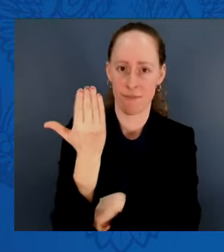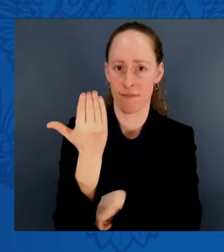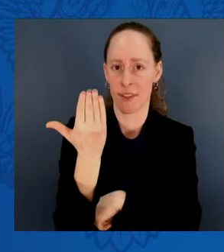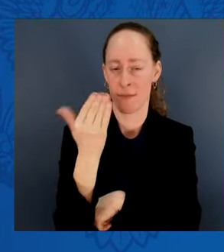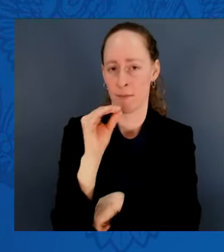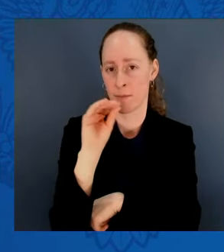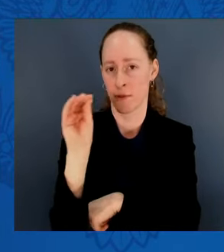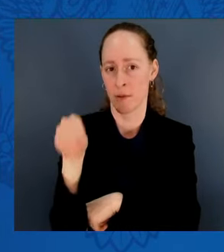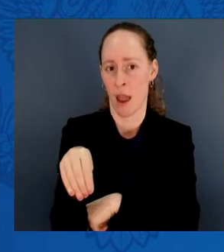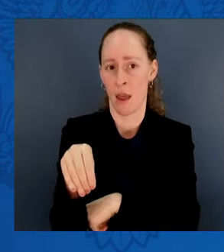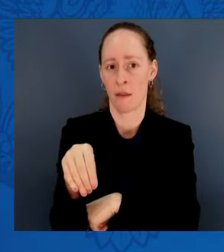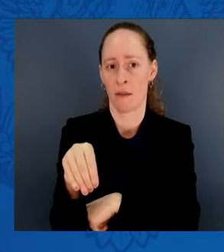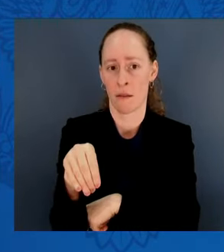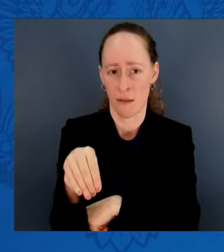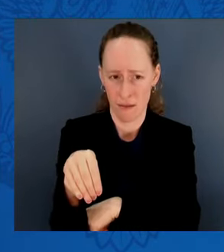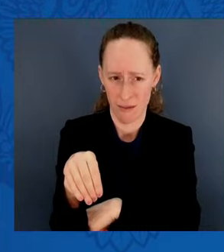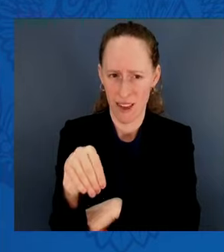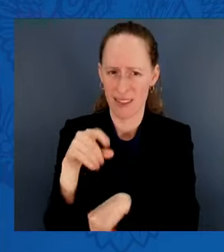least 21%.